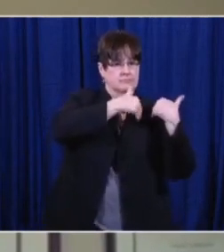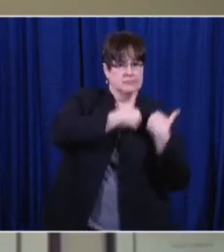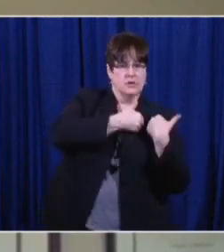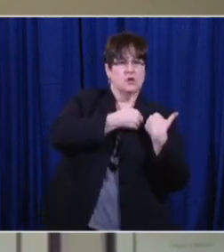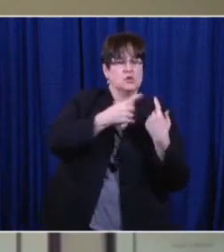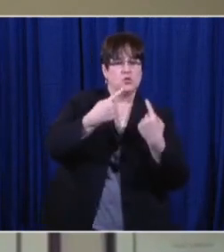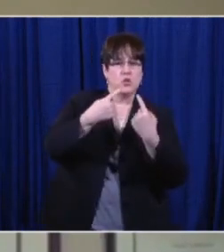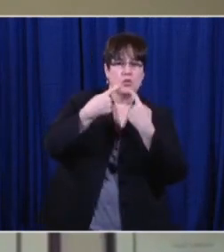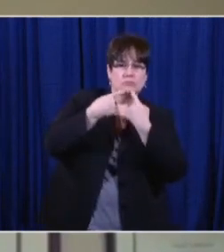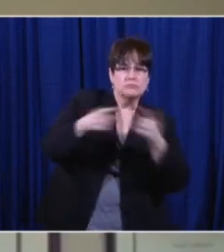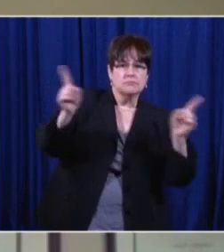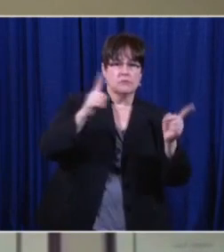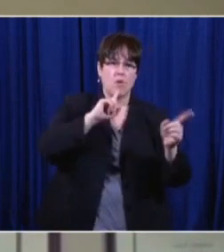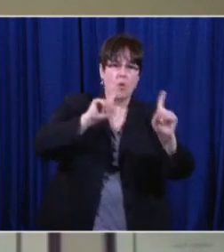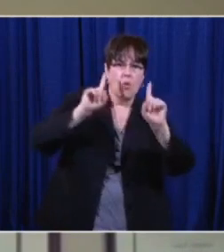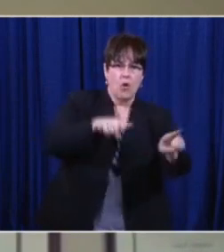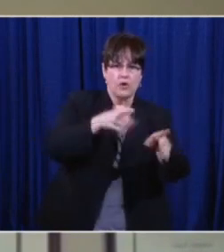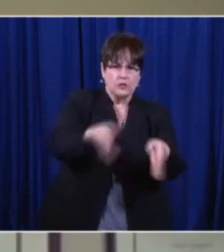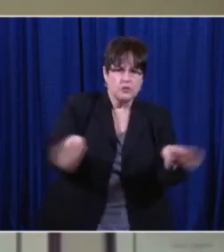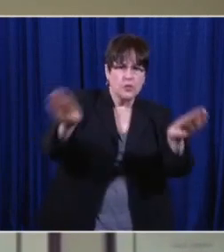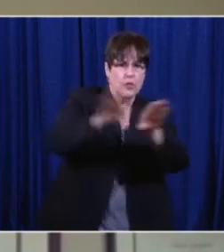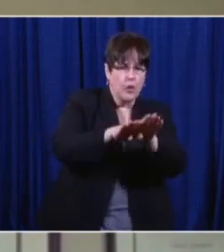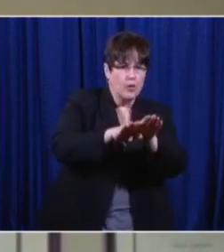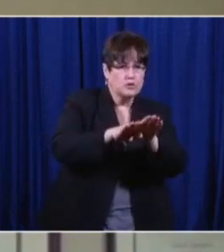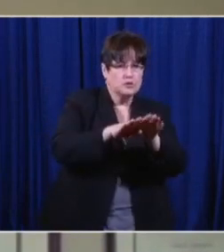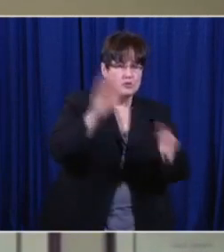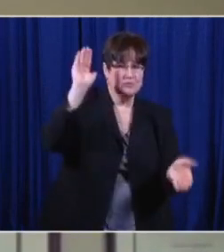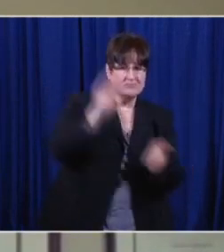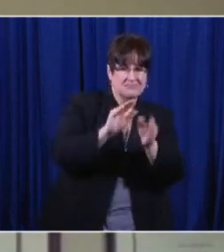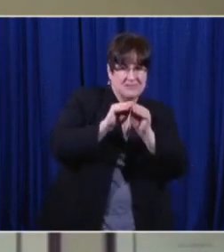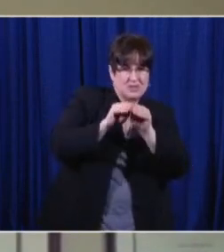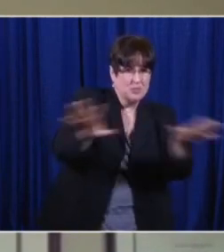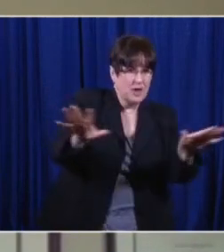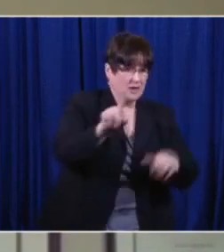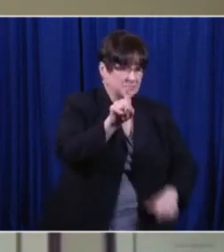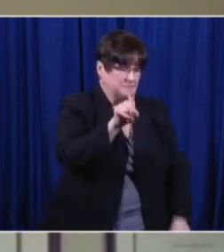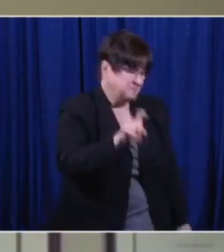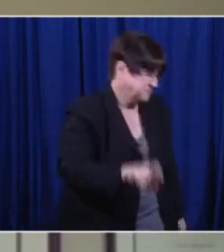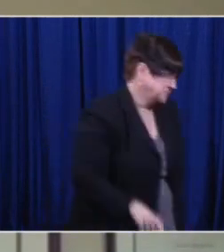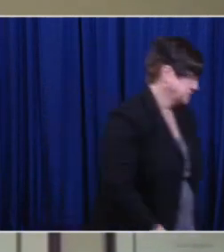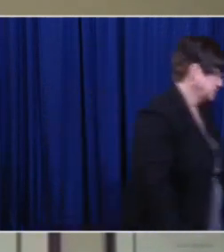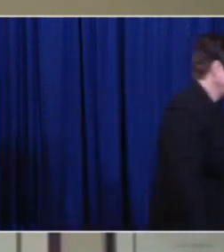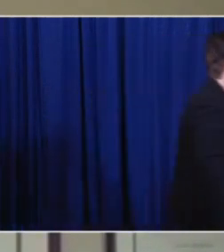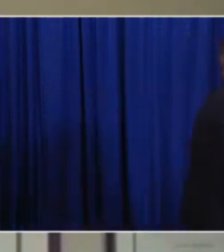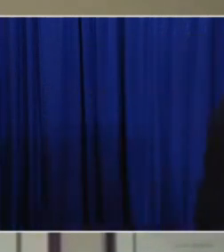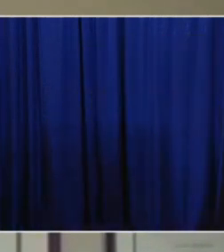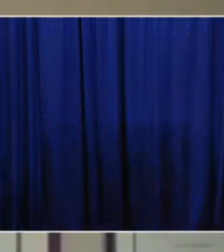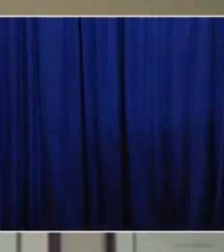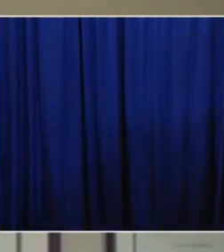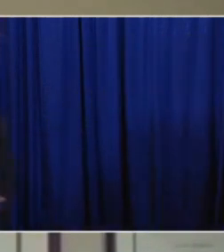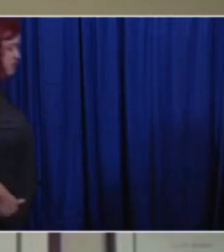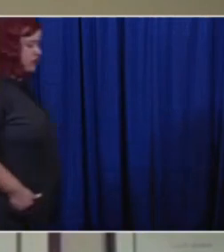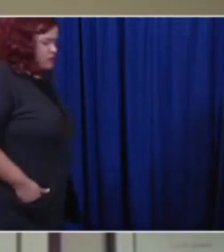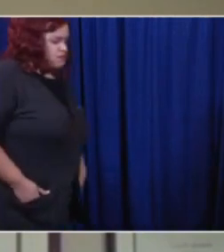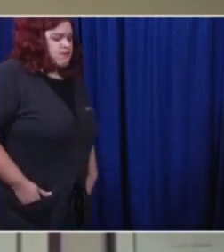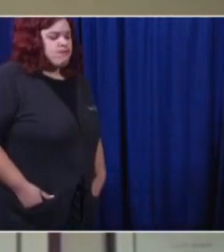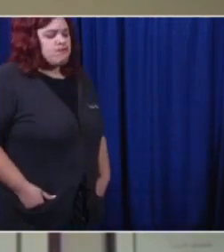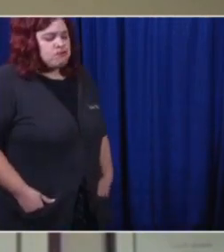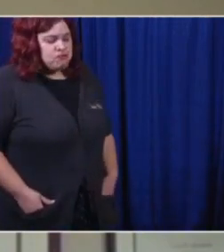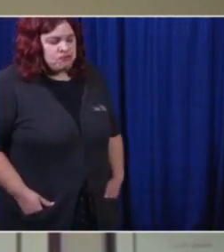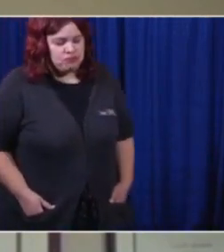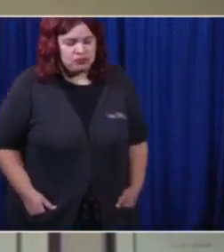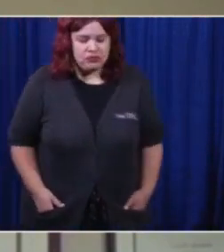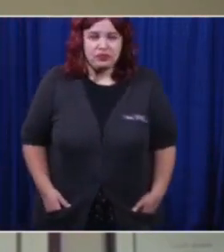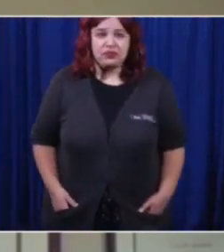Well, let me field that. It is very clear that we all need to do more as it relates